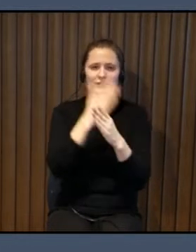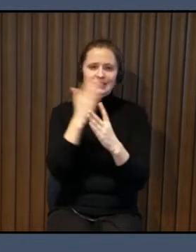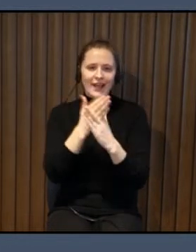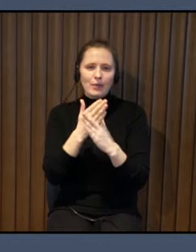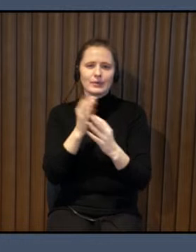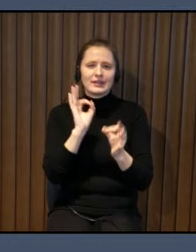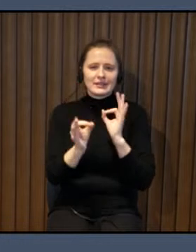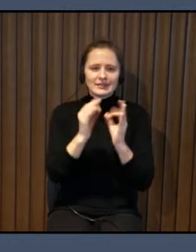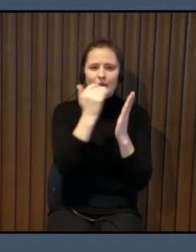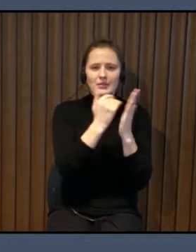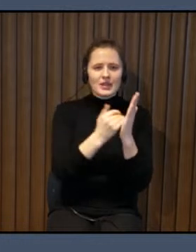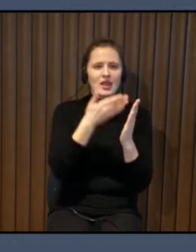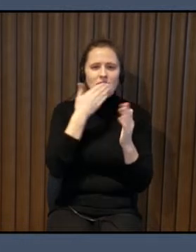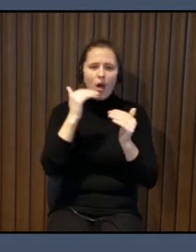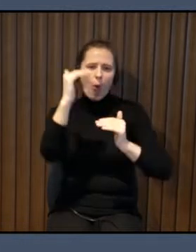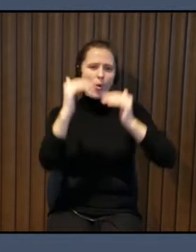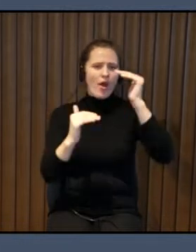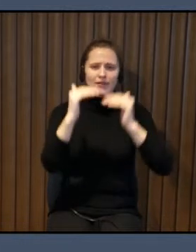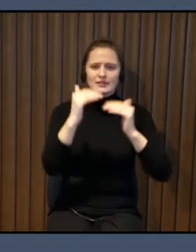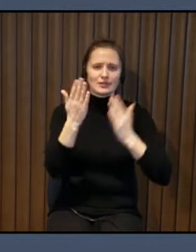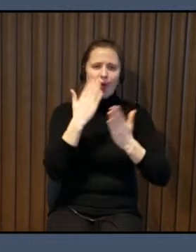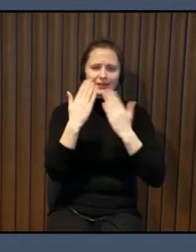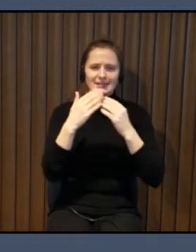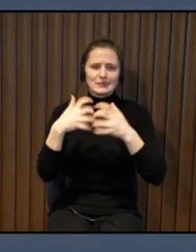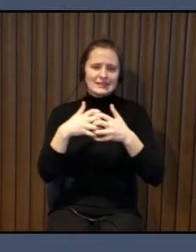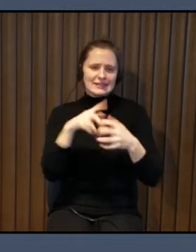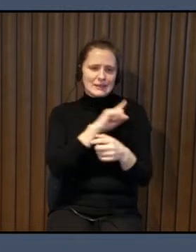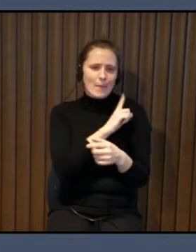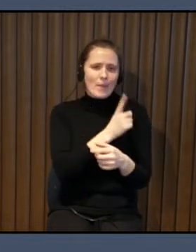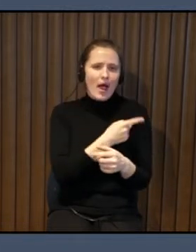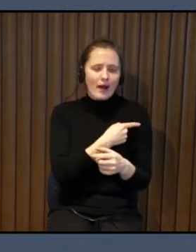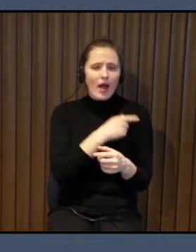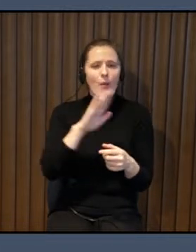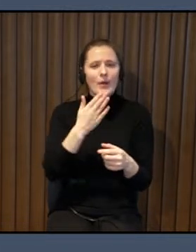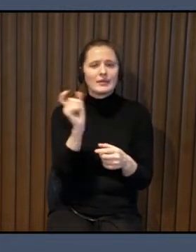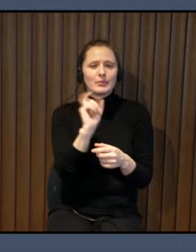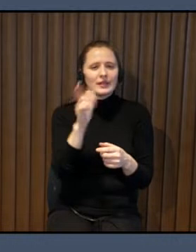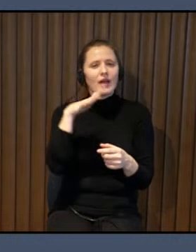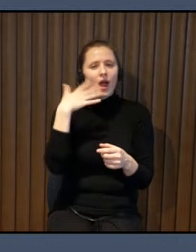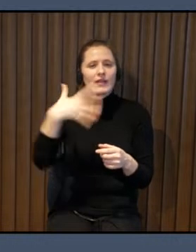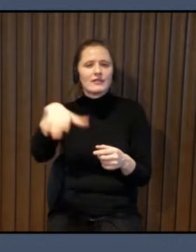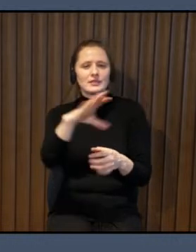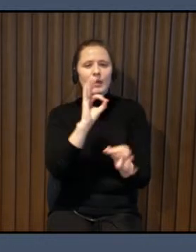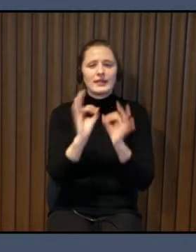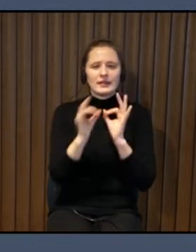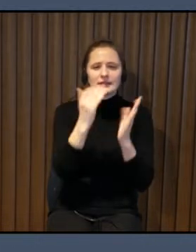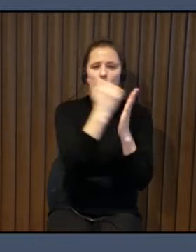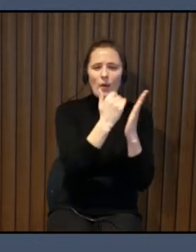Between all general principles of law, there are no